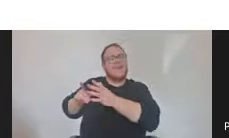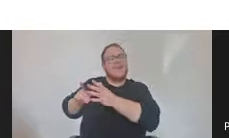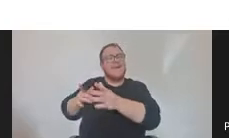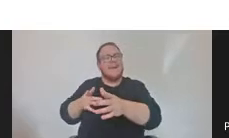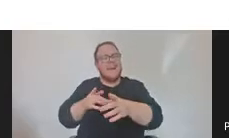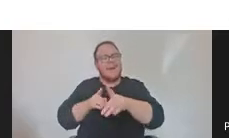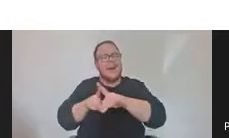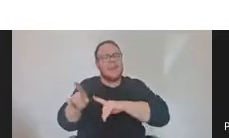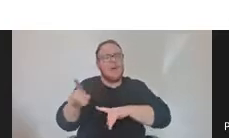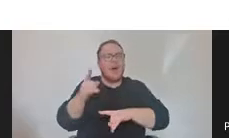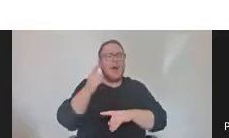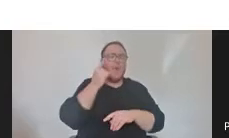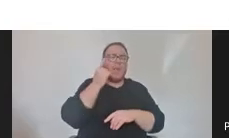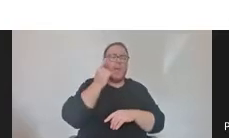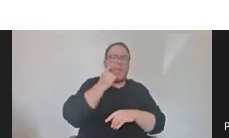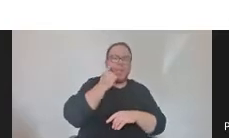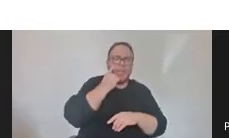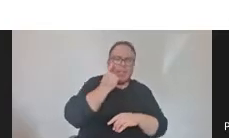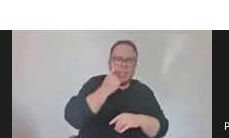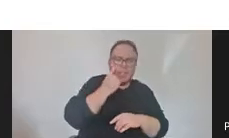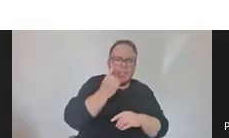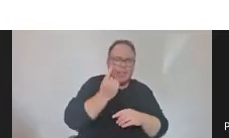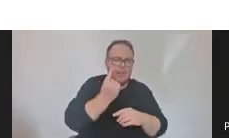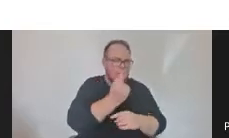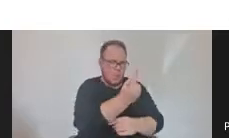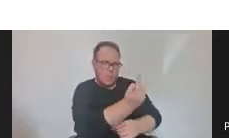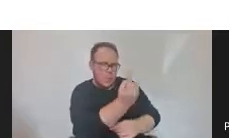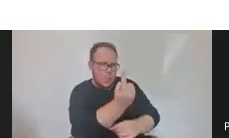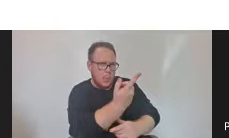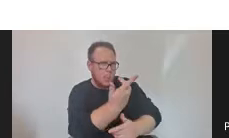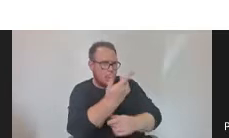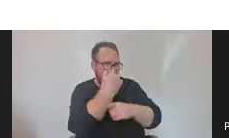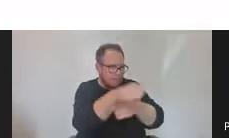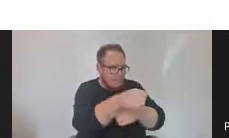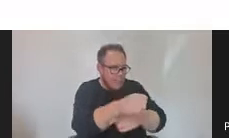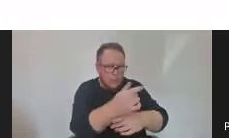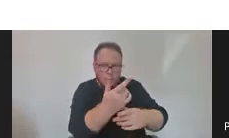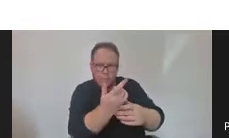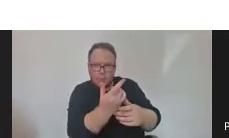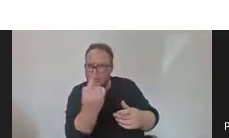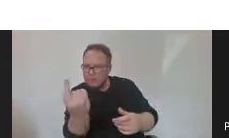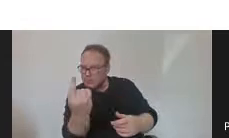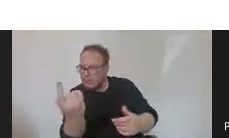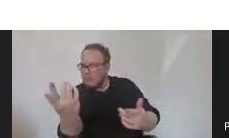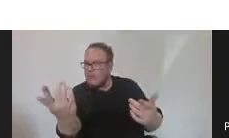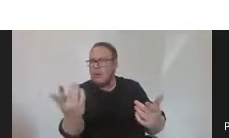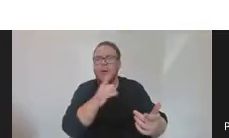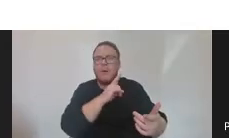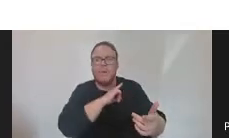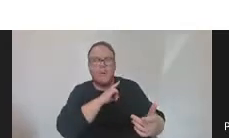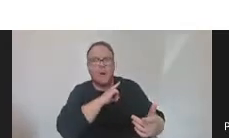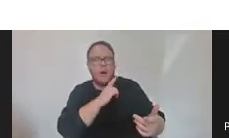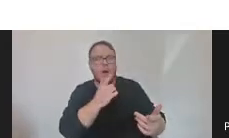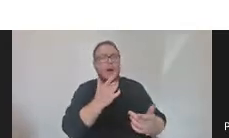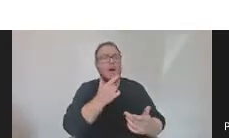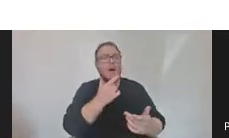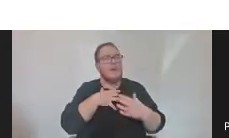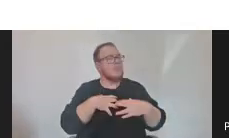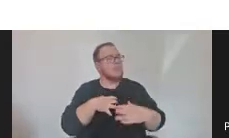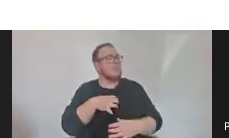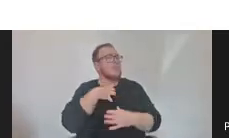to look at the split between the numbers, and found that there was quite a significant difference in the uptake